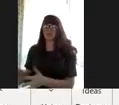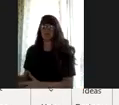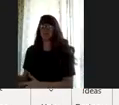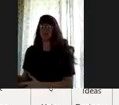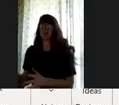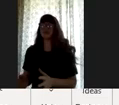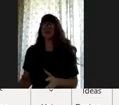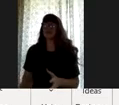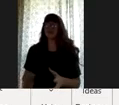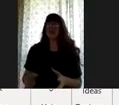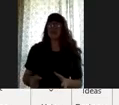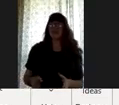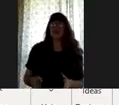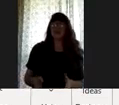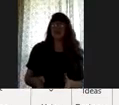transitioning into...